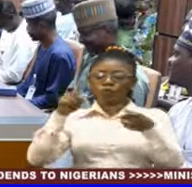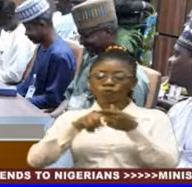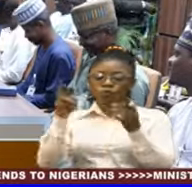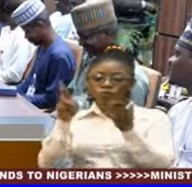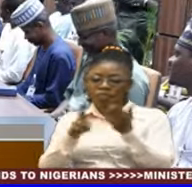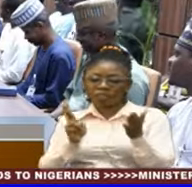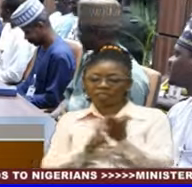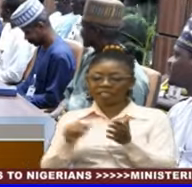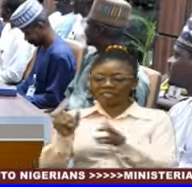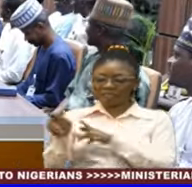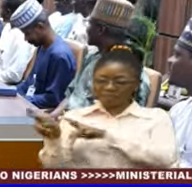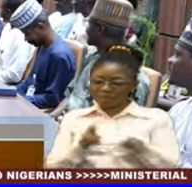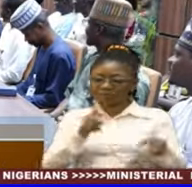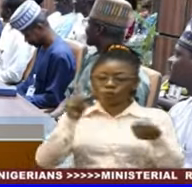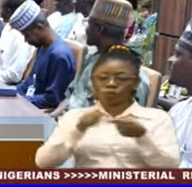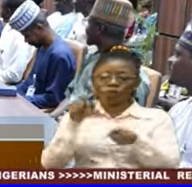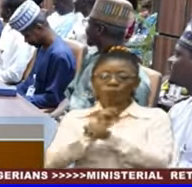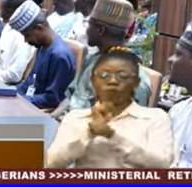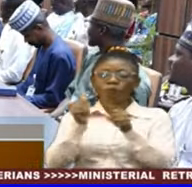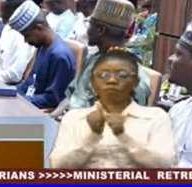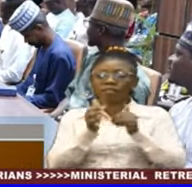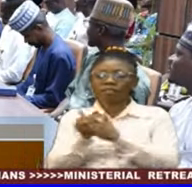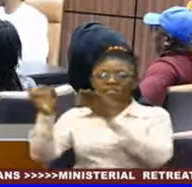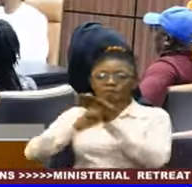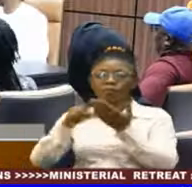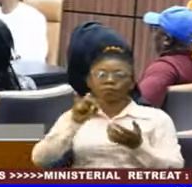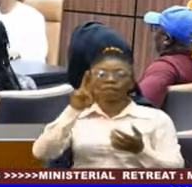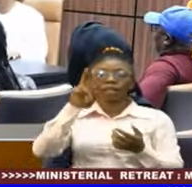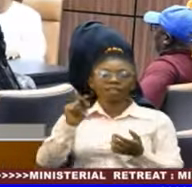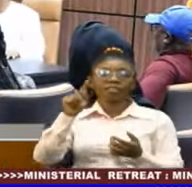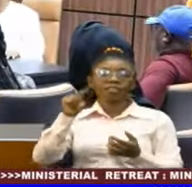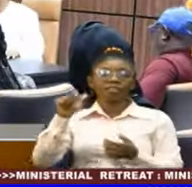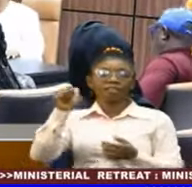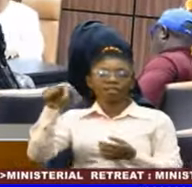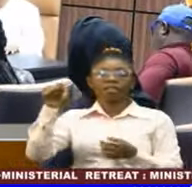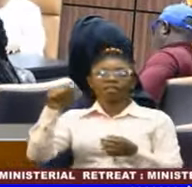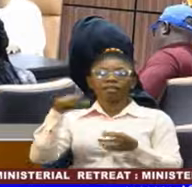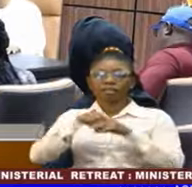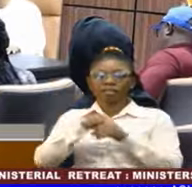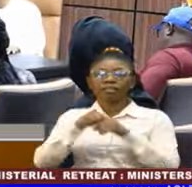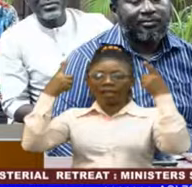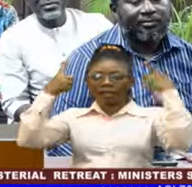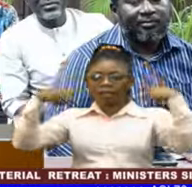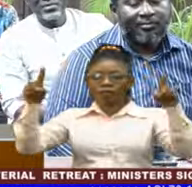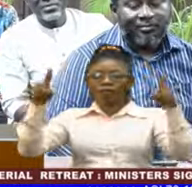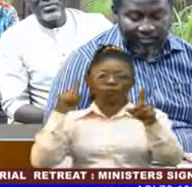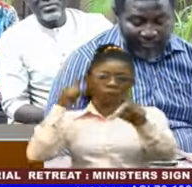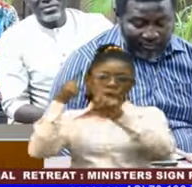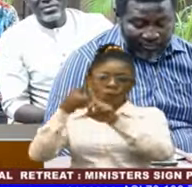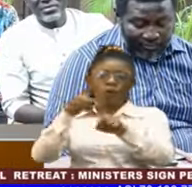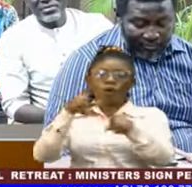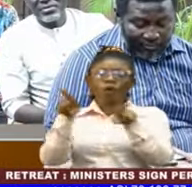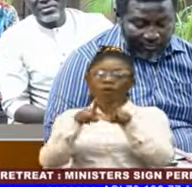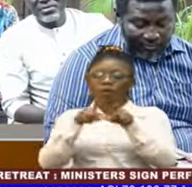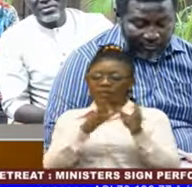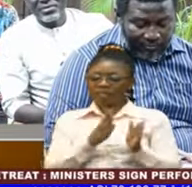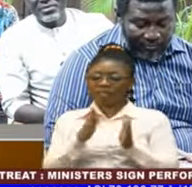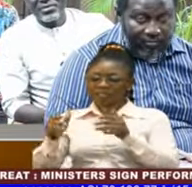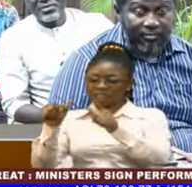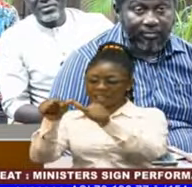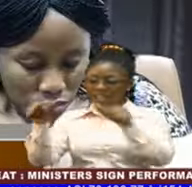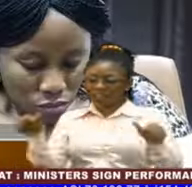their readiness to work with the leadership of NTA in achieving its set goals while reeling out areas they want the